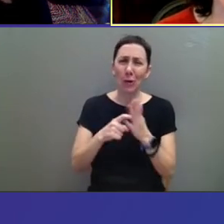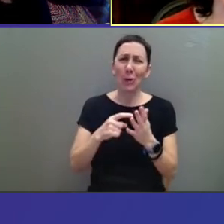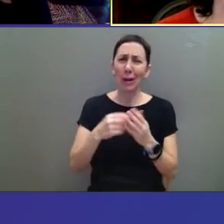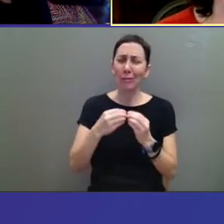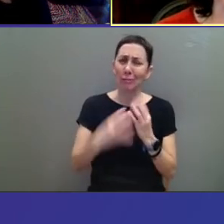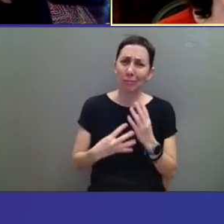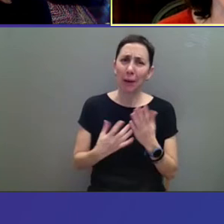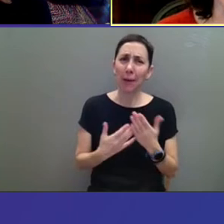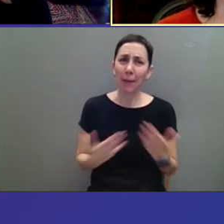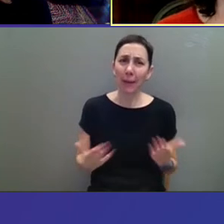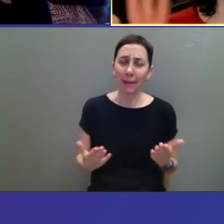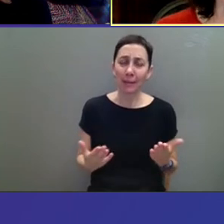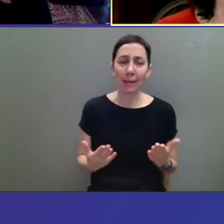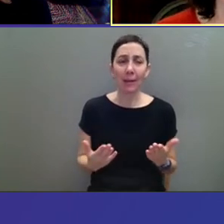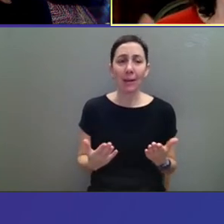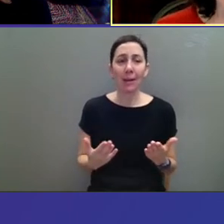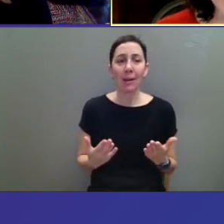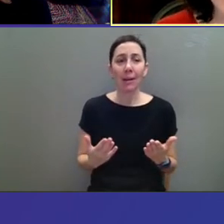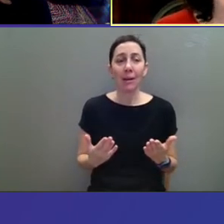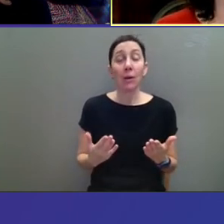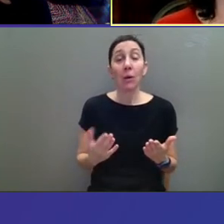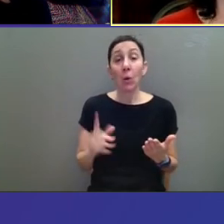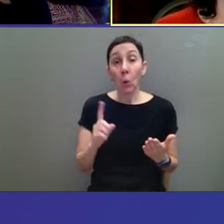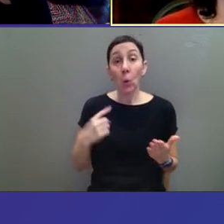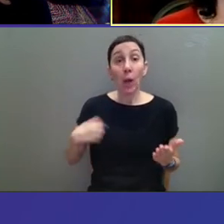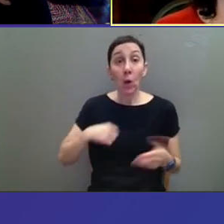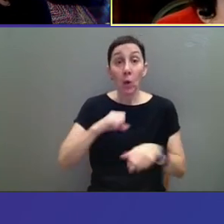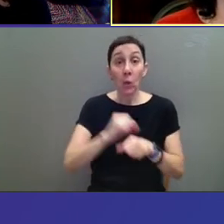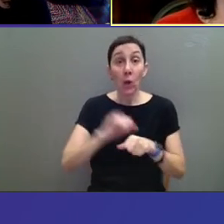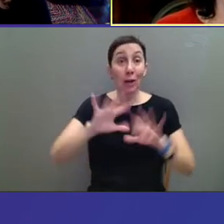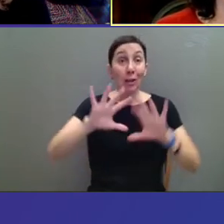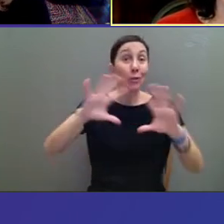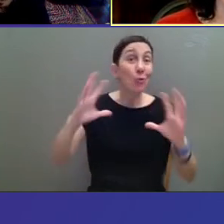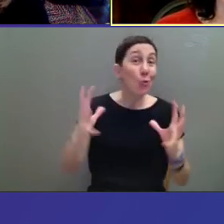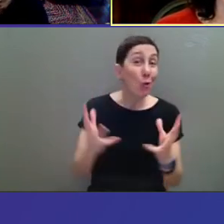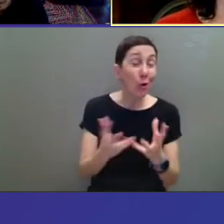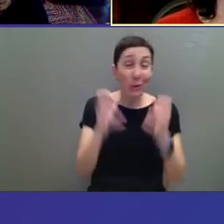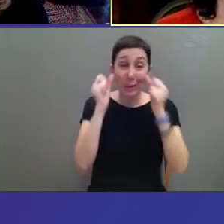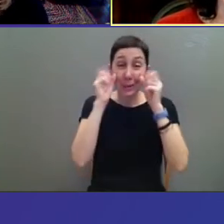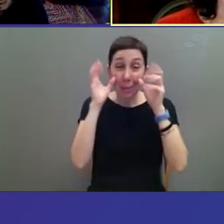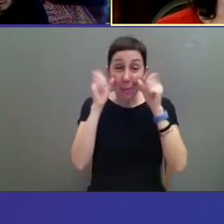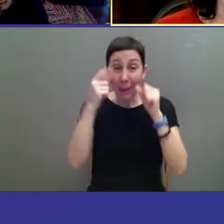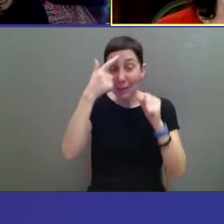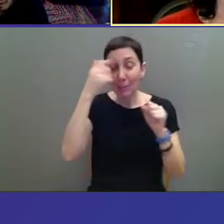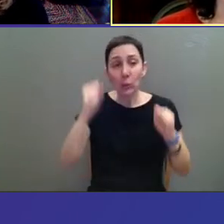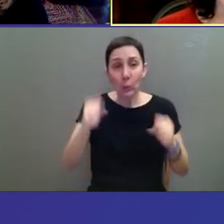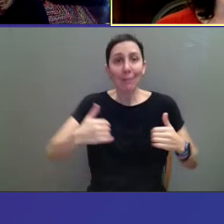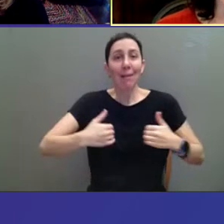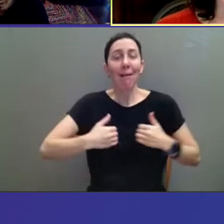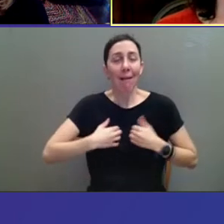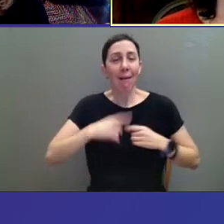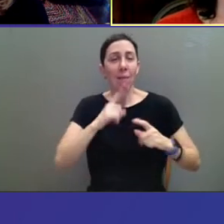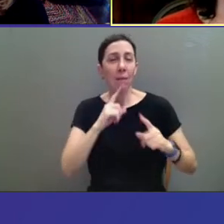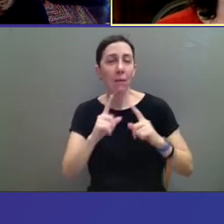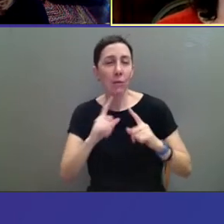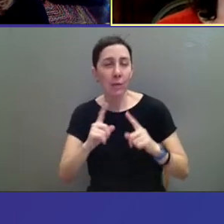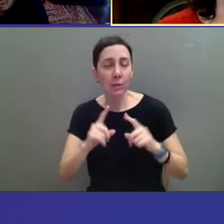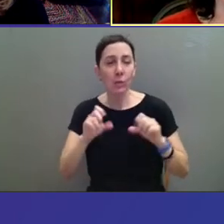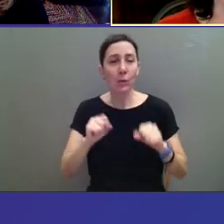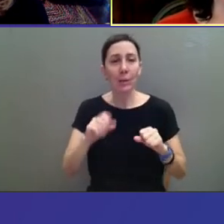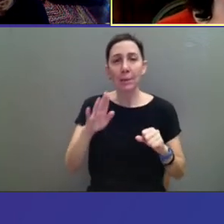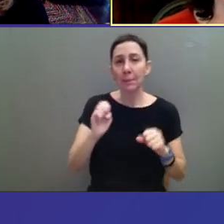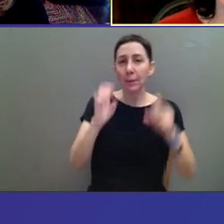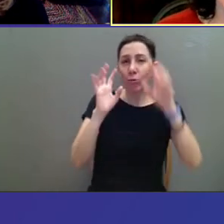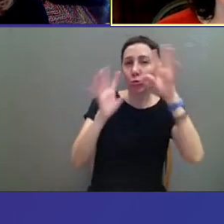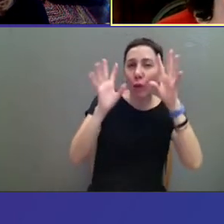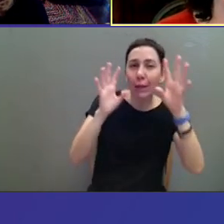amazing about the world in which we all work is that we can have these conversations, we can be creative, we can imagine,